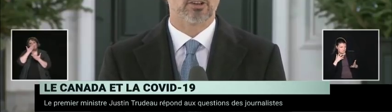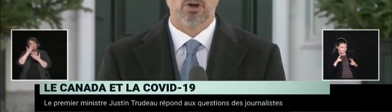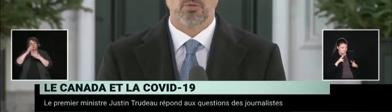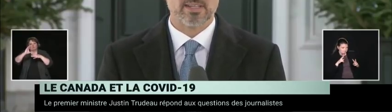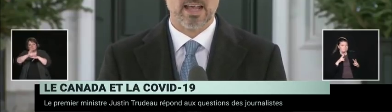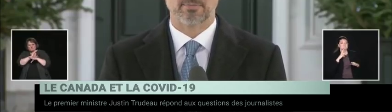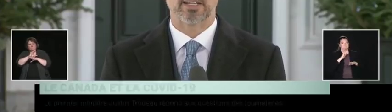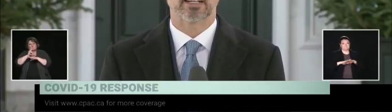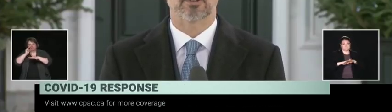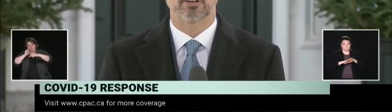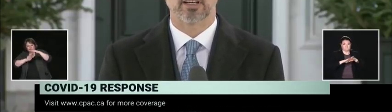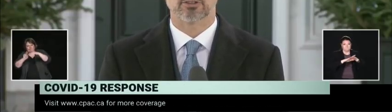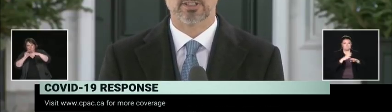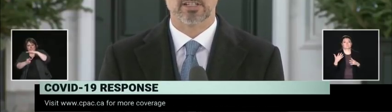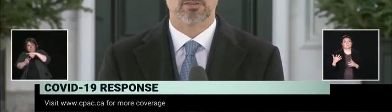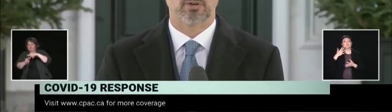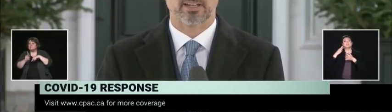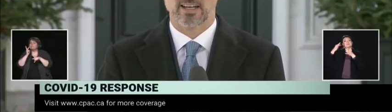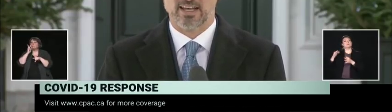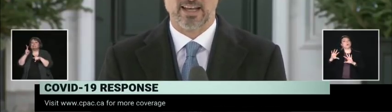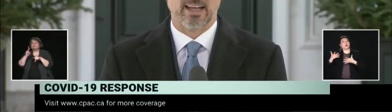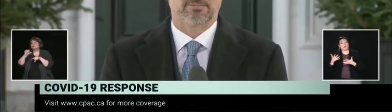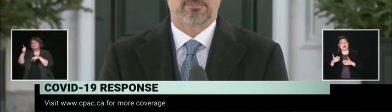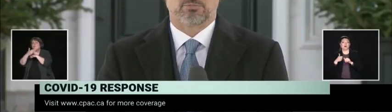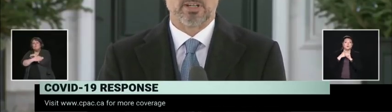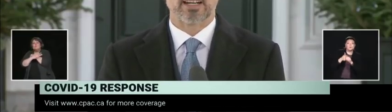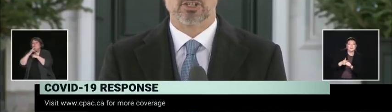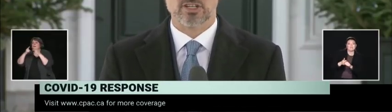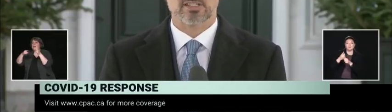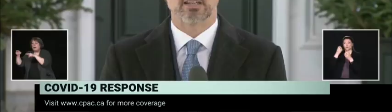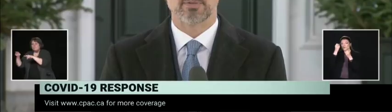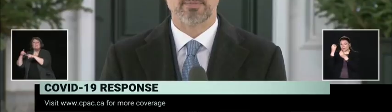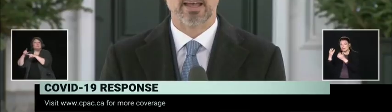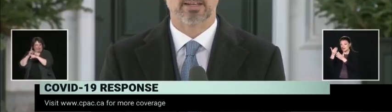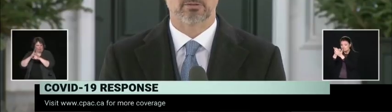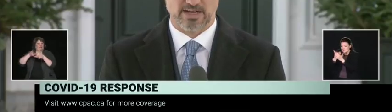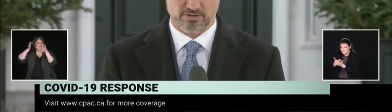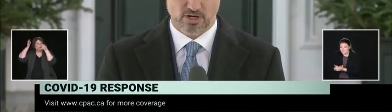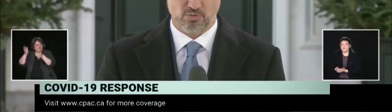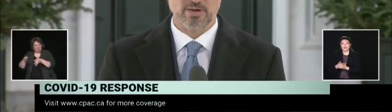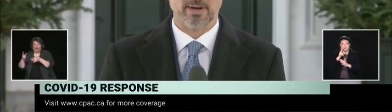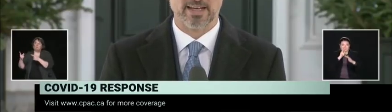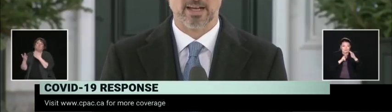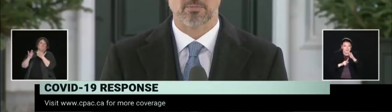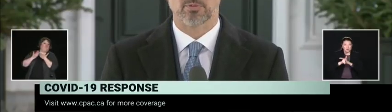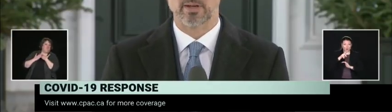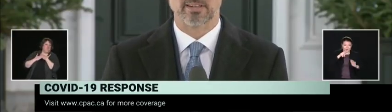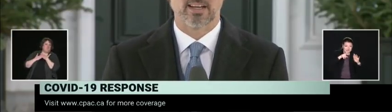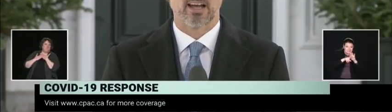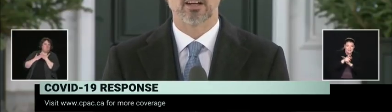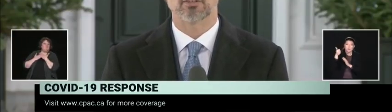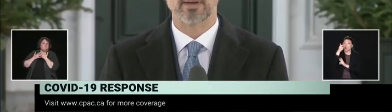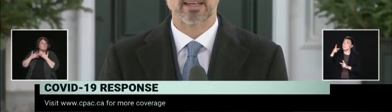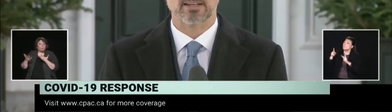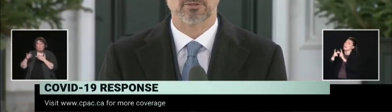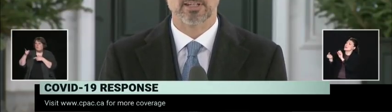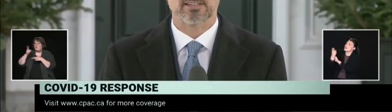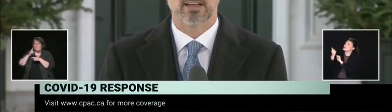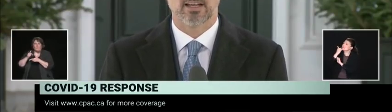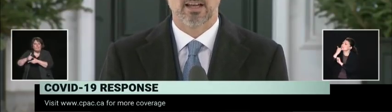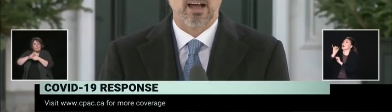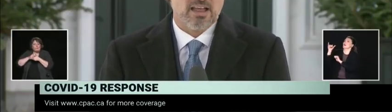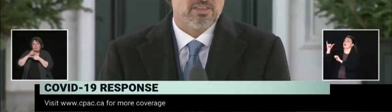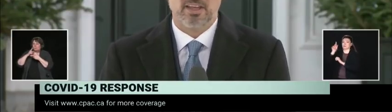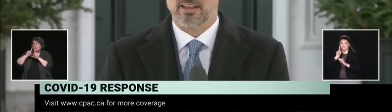facts, on what's happening in other countries, what predictions can be made around what might help, what could make a